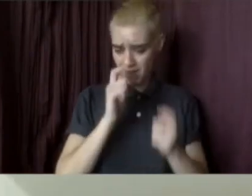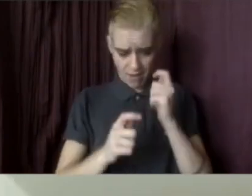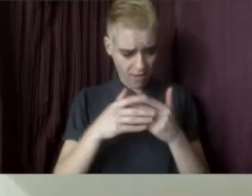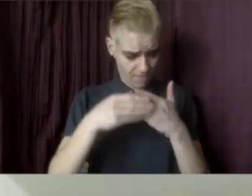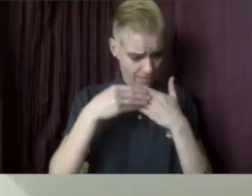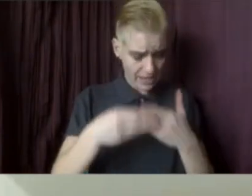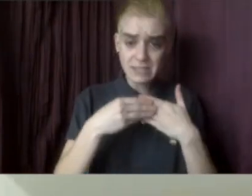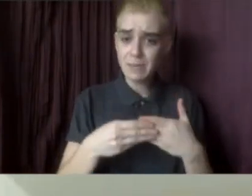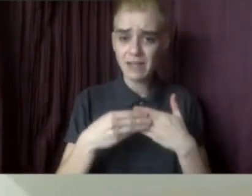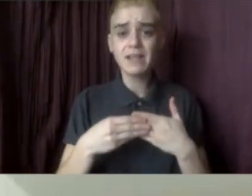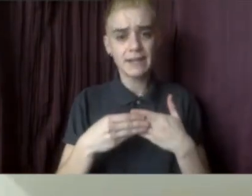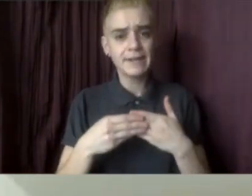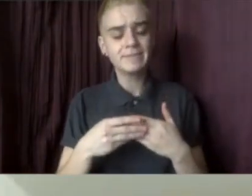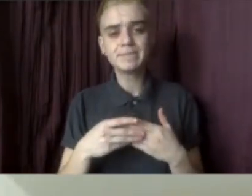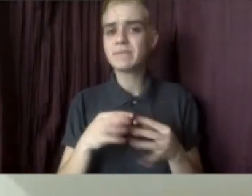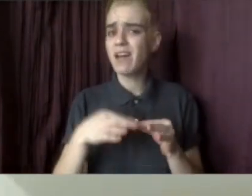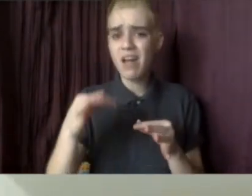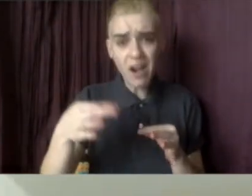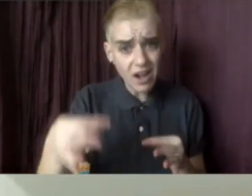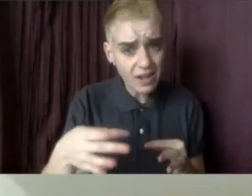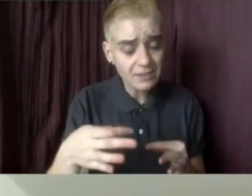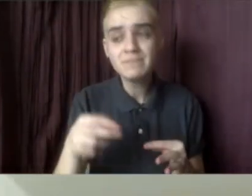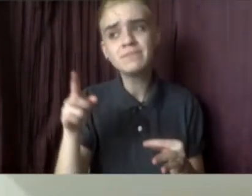year to begin the apportionment for